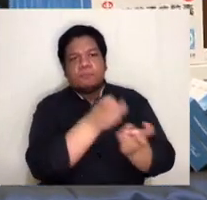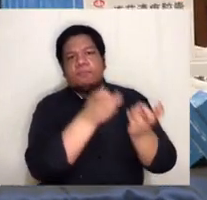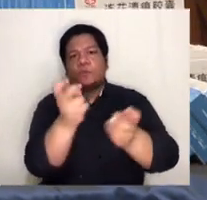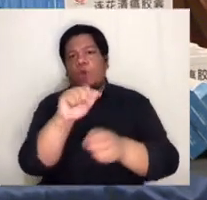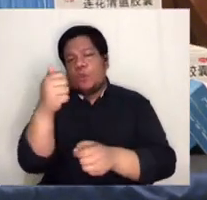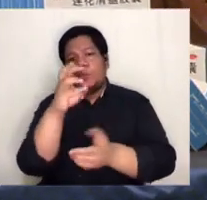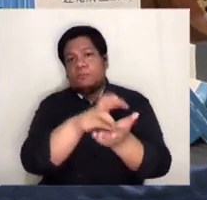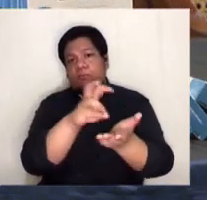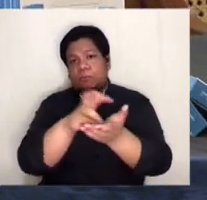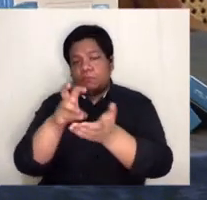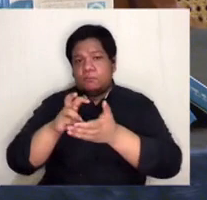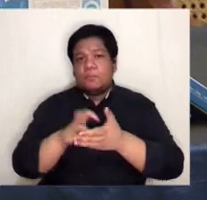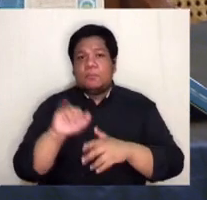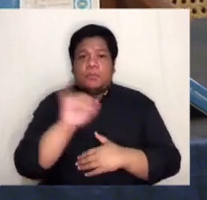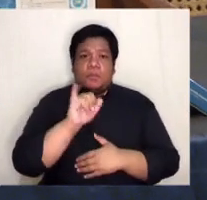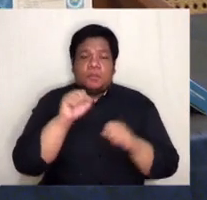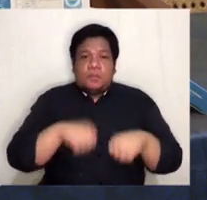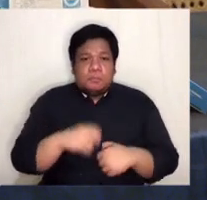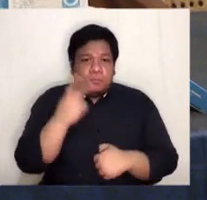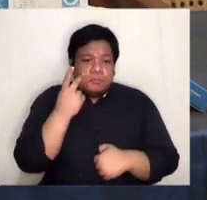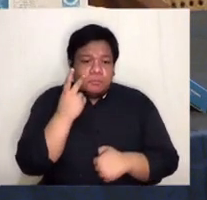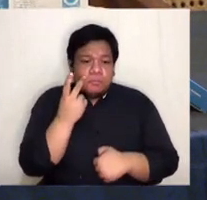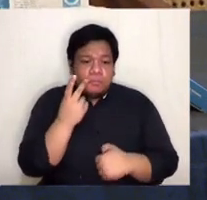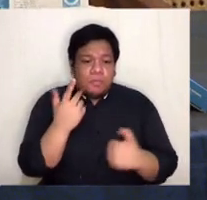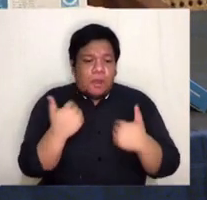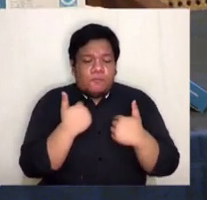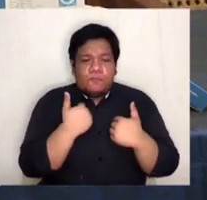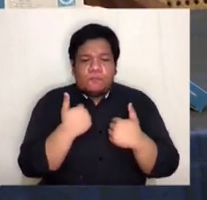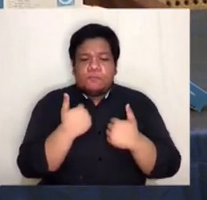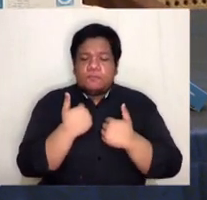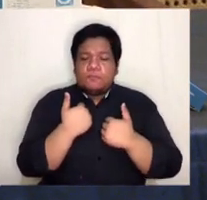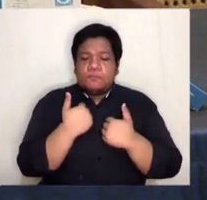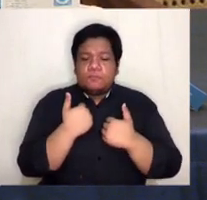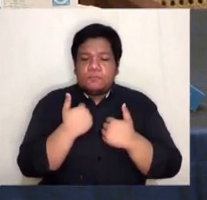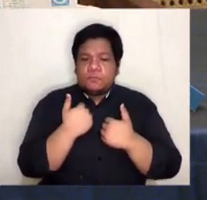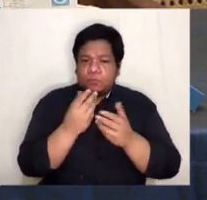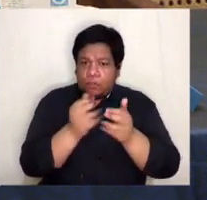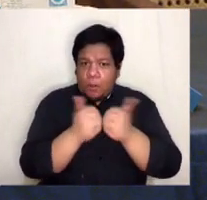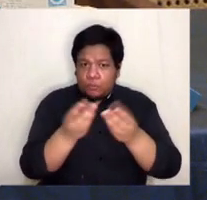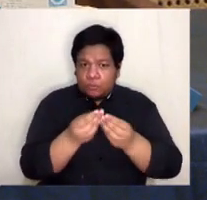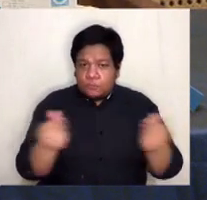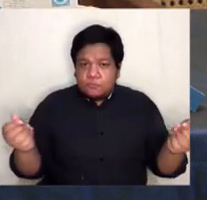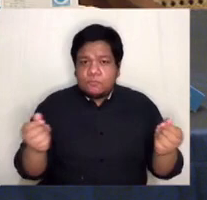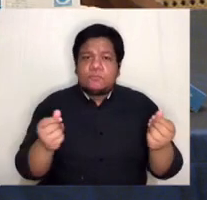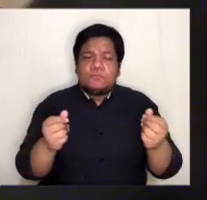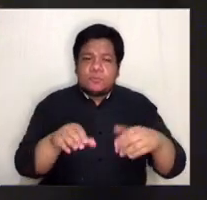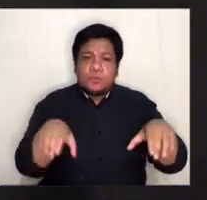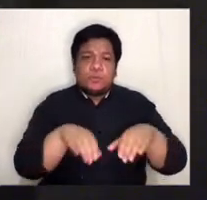din siguro akong makikita na pwede akong mag-suggest ng solution na ginagawa